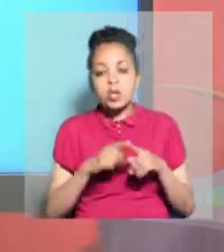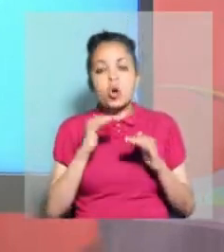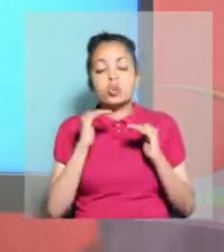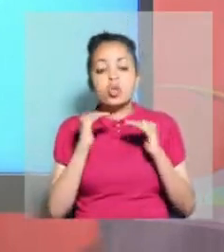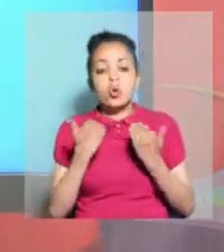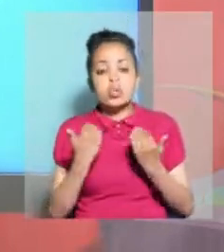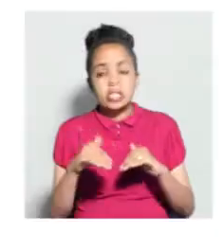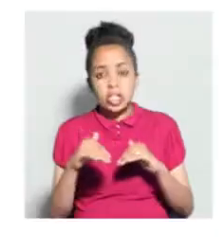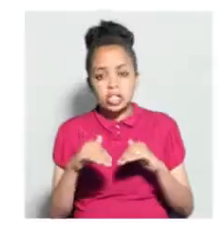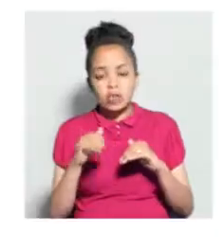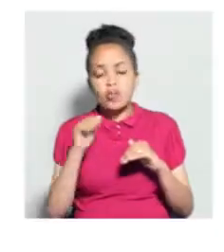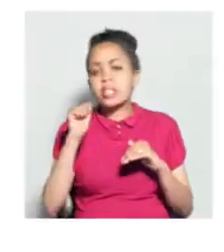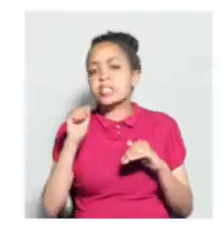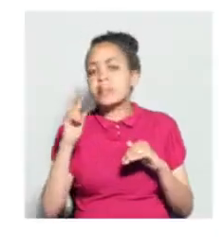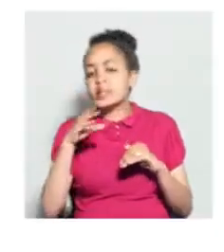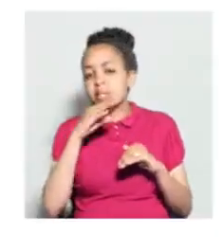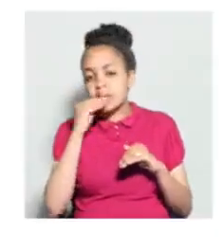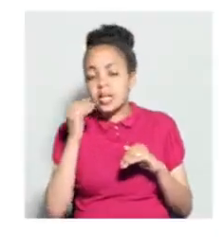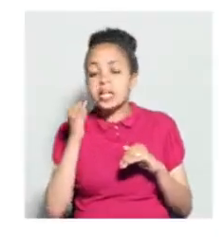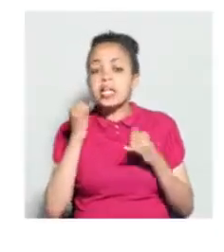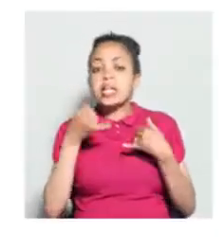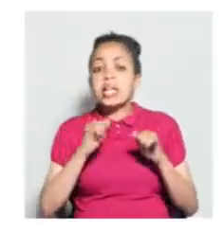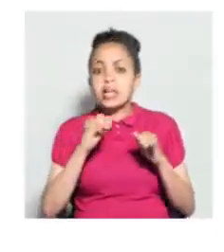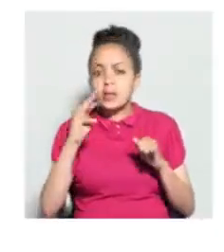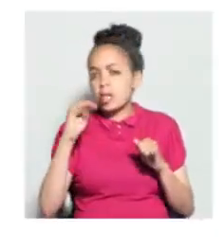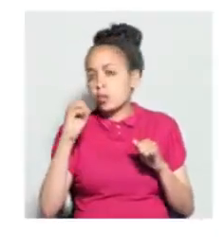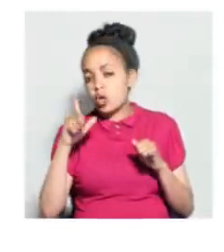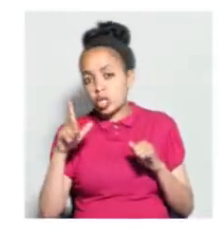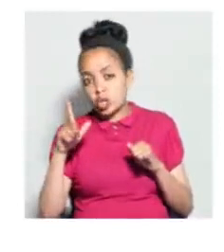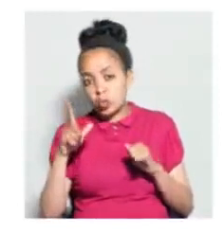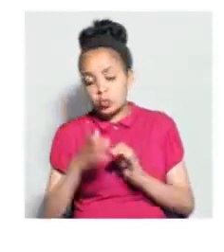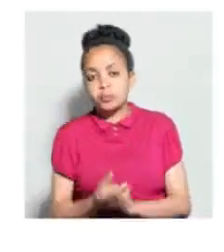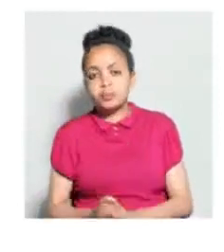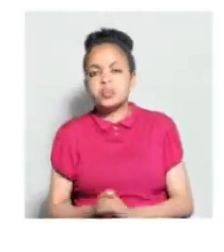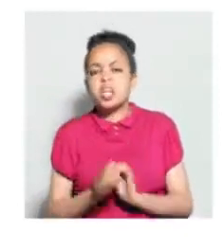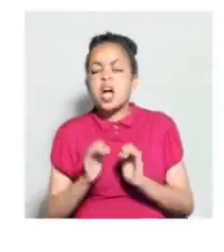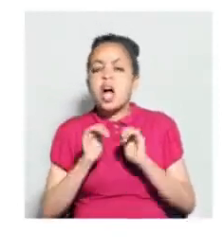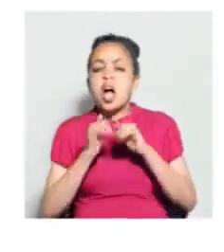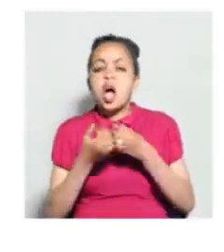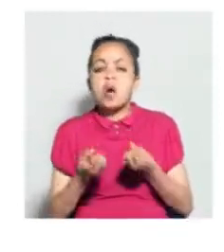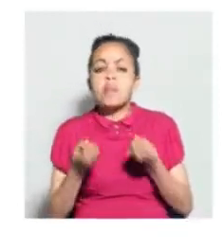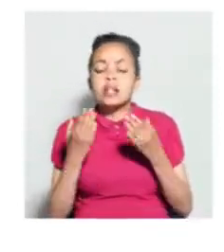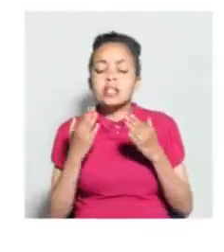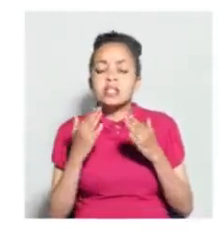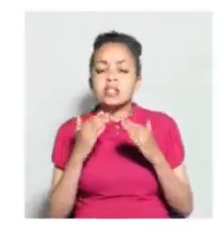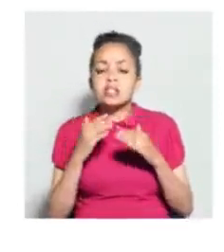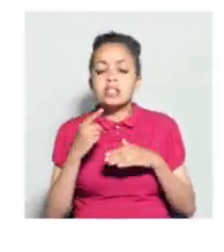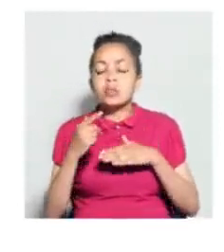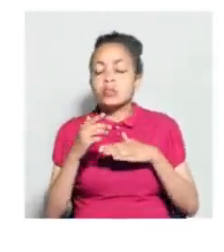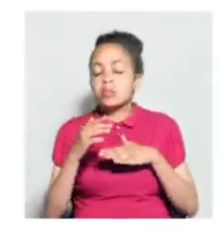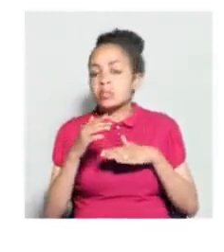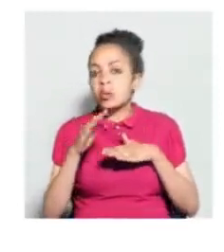concentration of substrate and the inhibitor molecule. When you say how much the rate of reaction is running